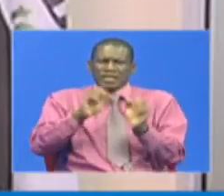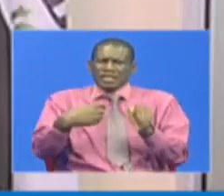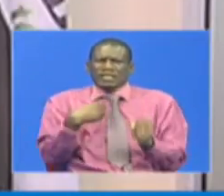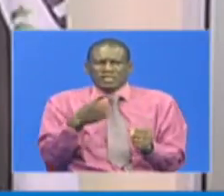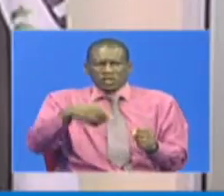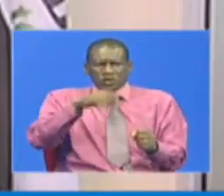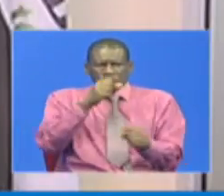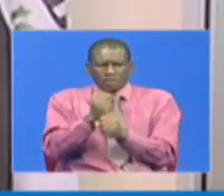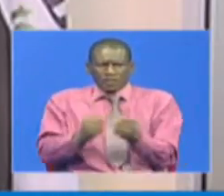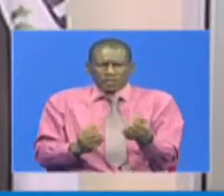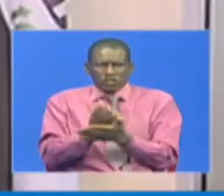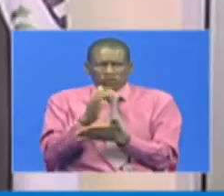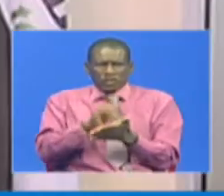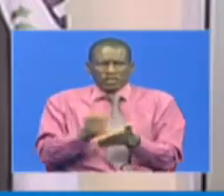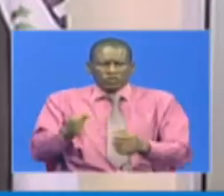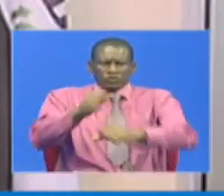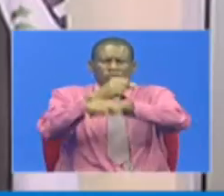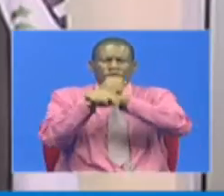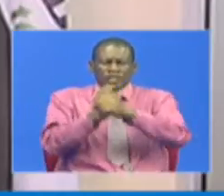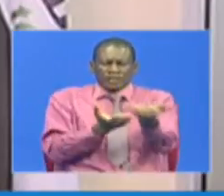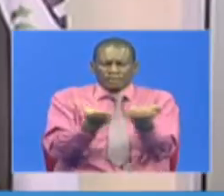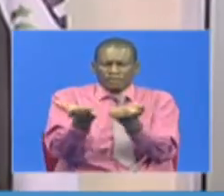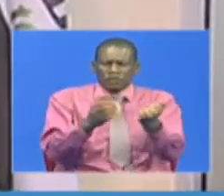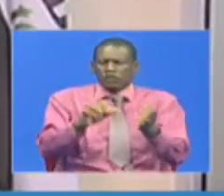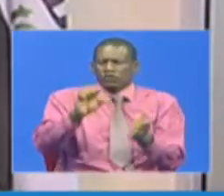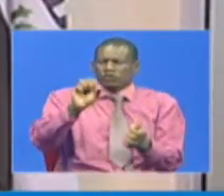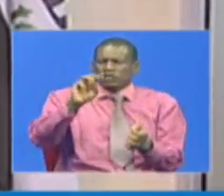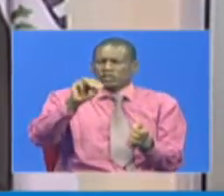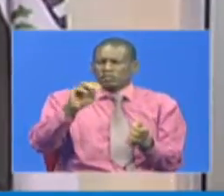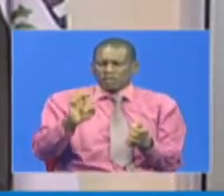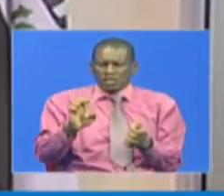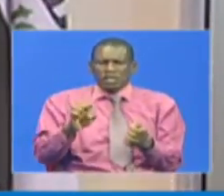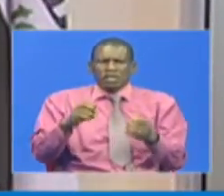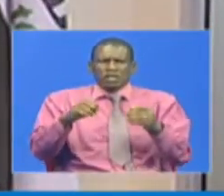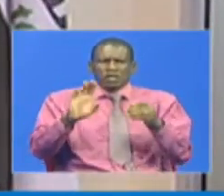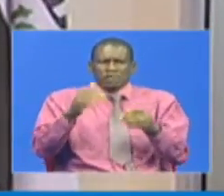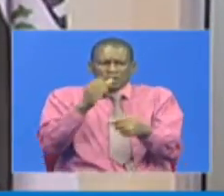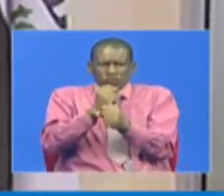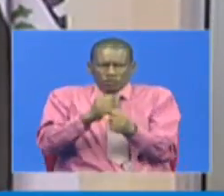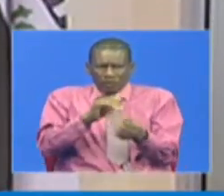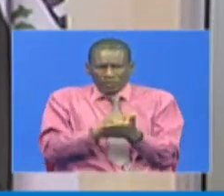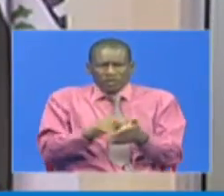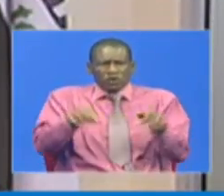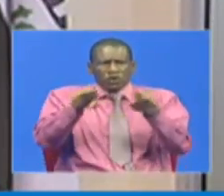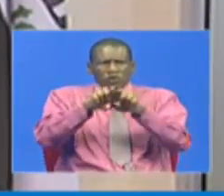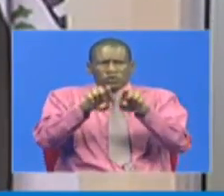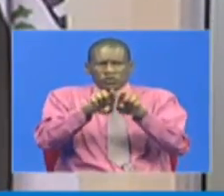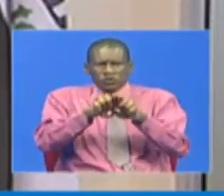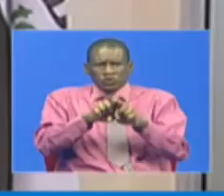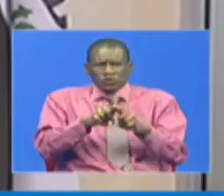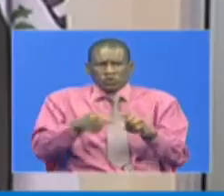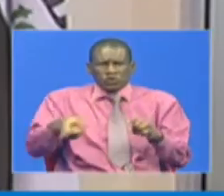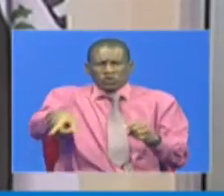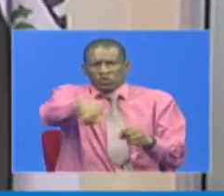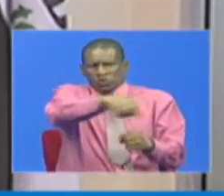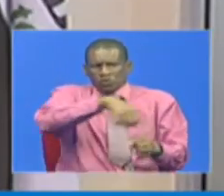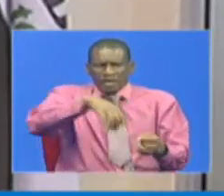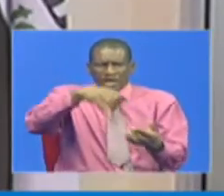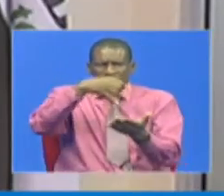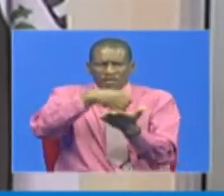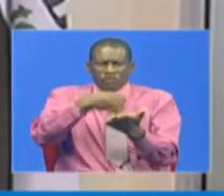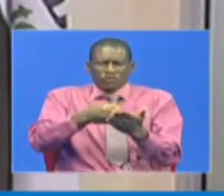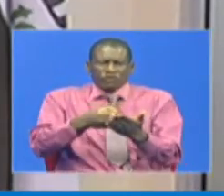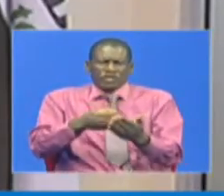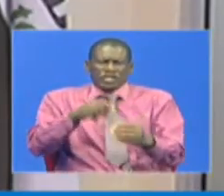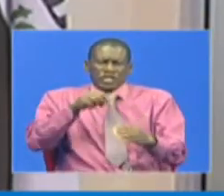sure that we protect businesses of SMEs. And by doing so, we also engage them and capacity build